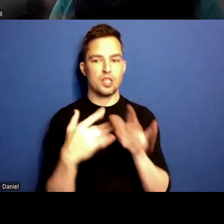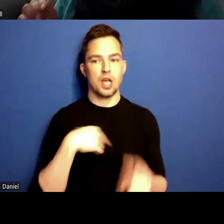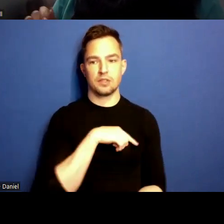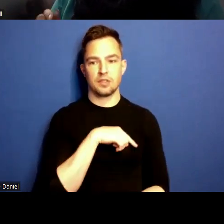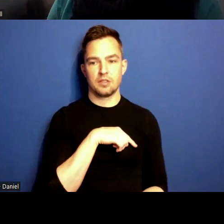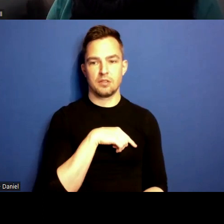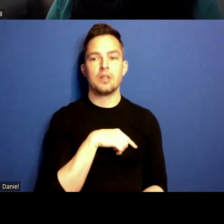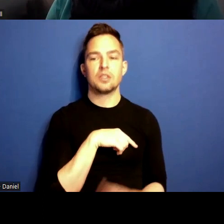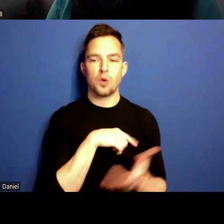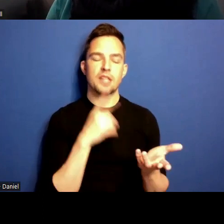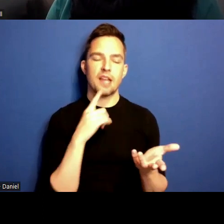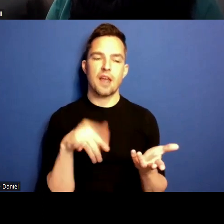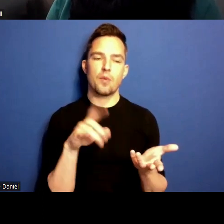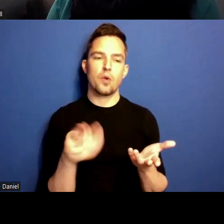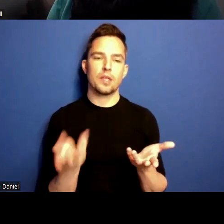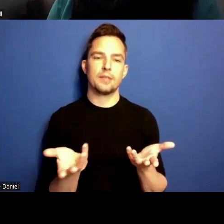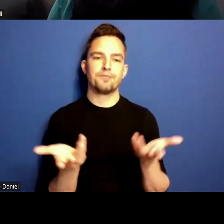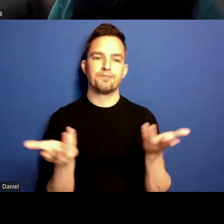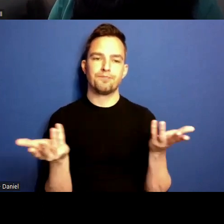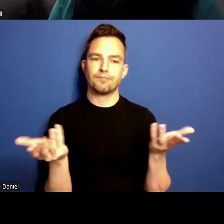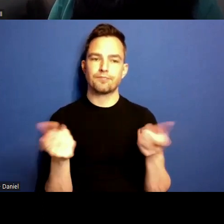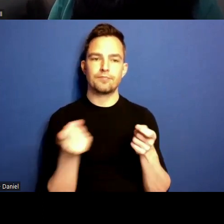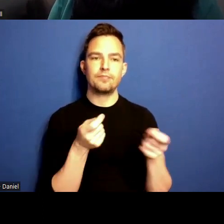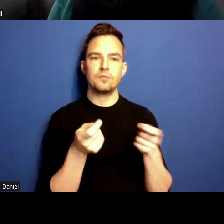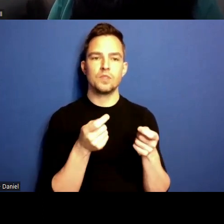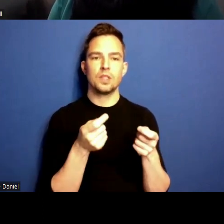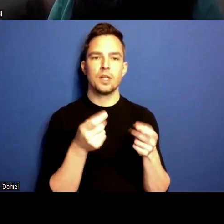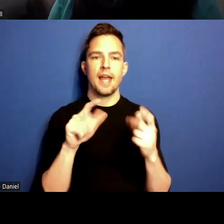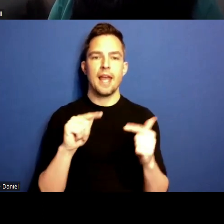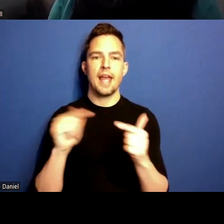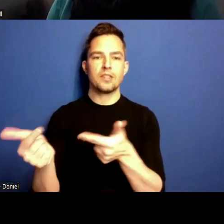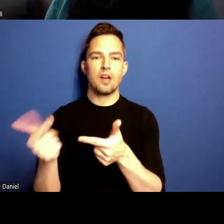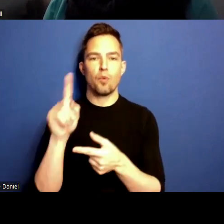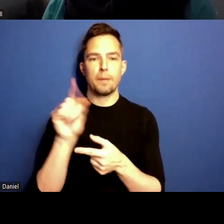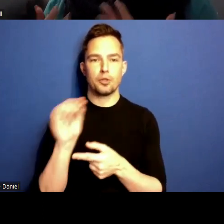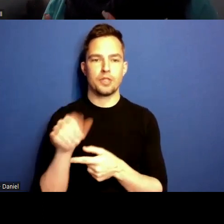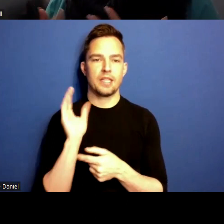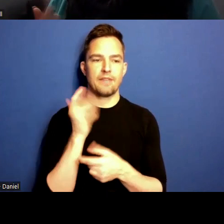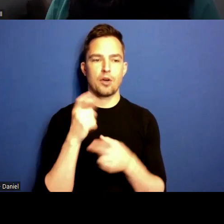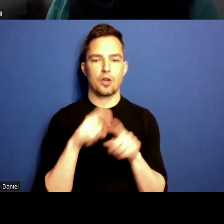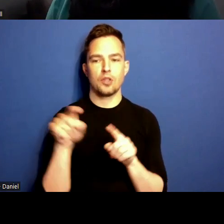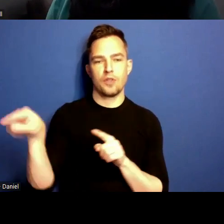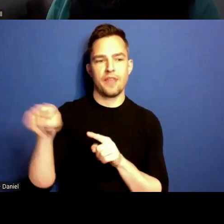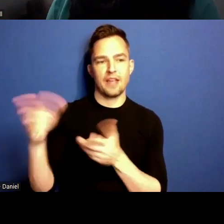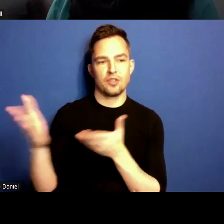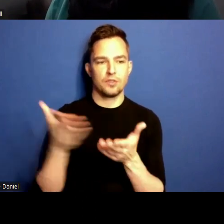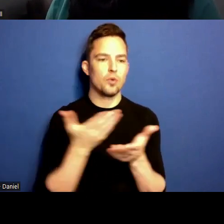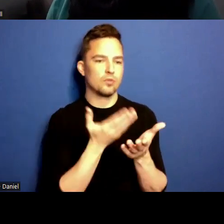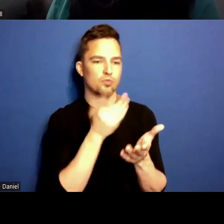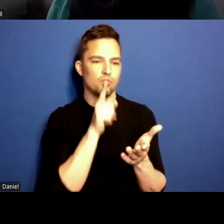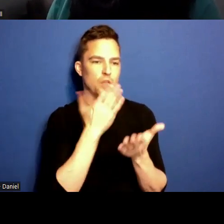being said, we only hand off about 1% of our calls to that level of service. And so it was really a